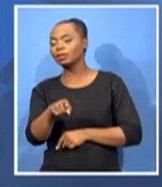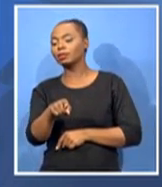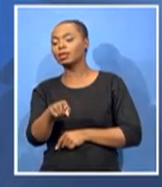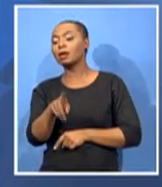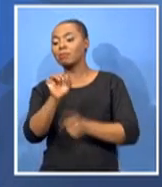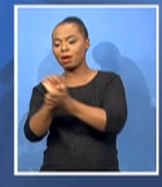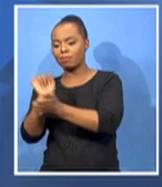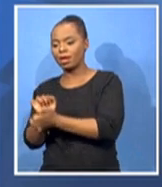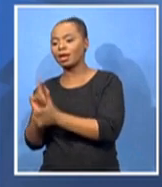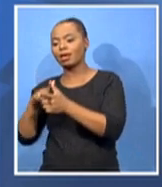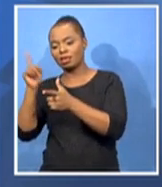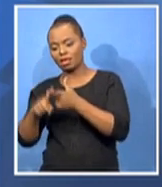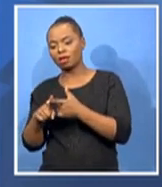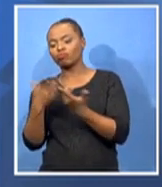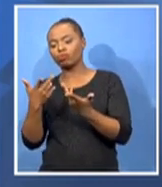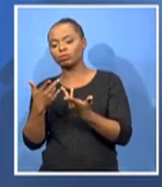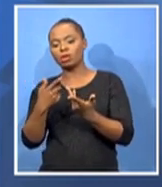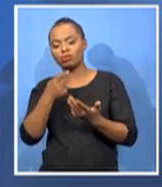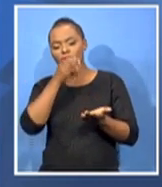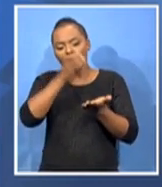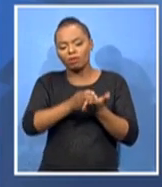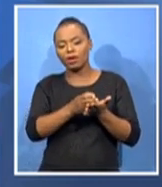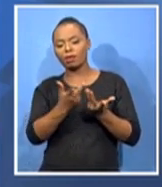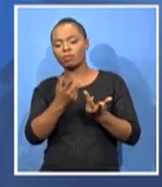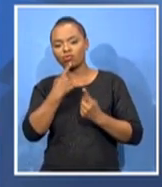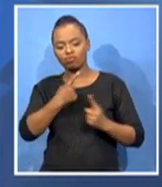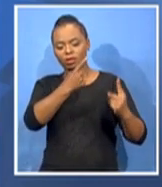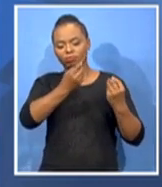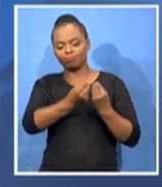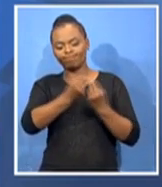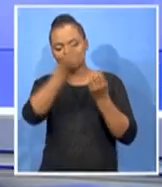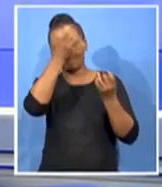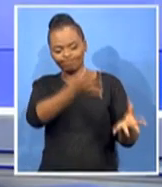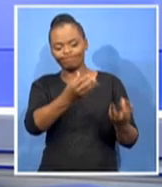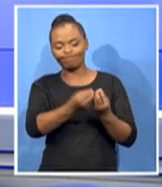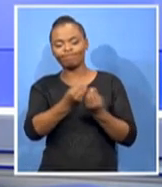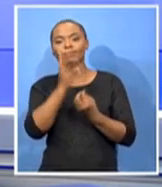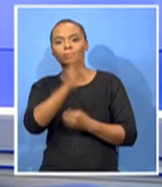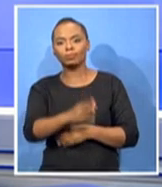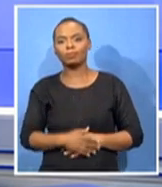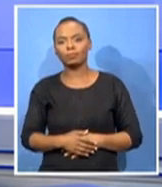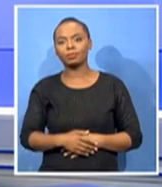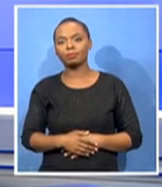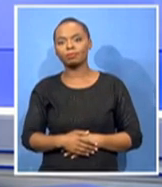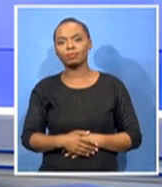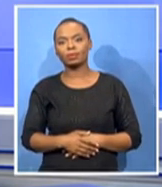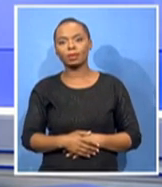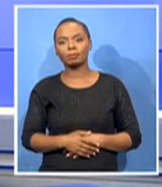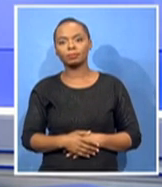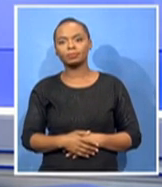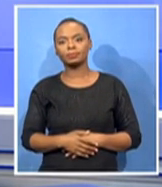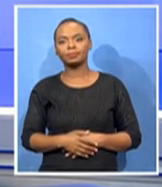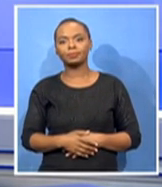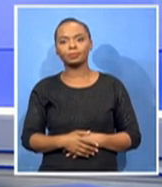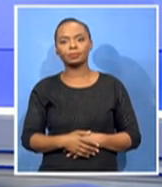and then we will make a determination of exactly what the motive was. Okay, just dealing with the cause of